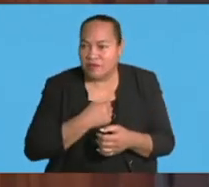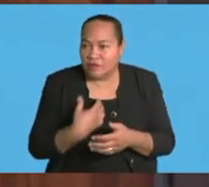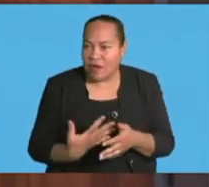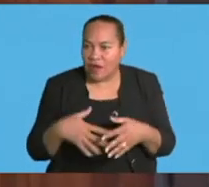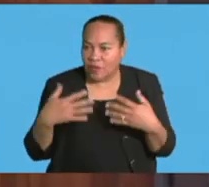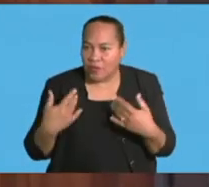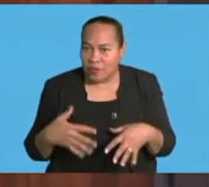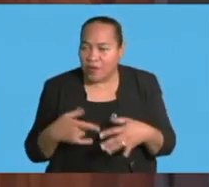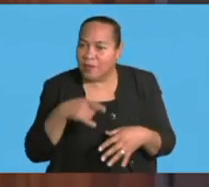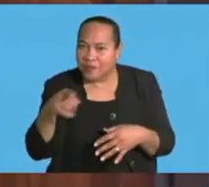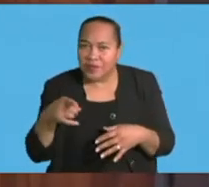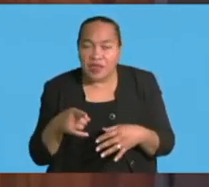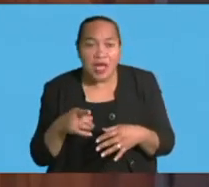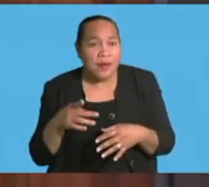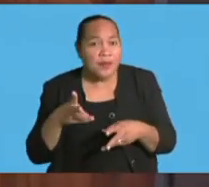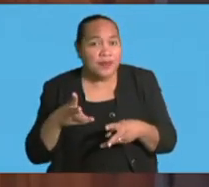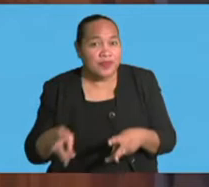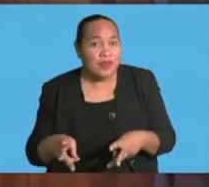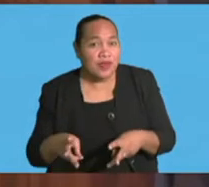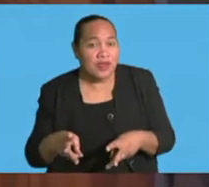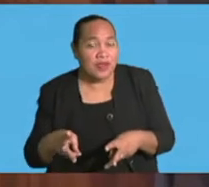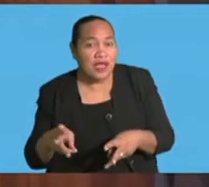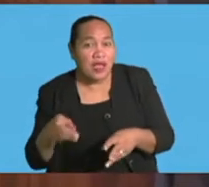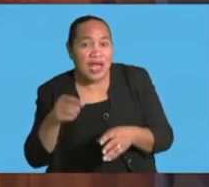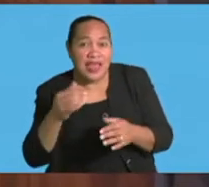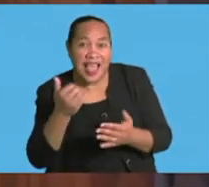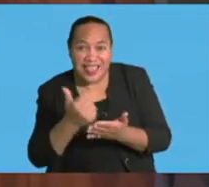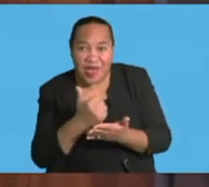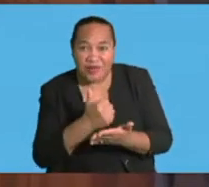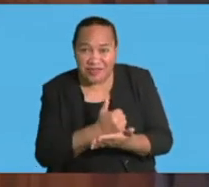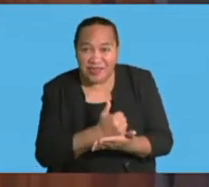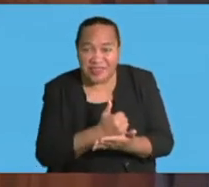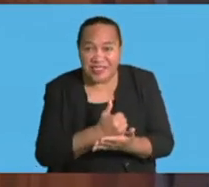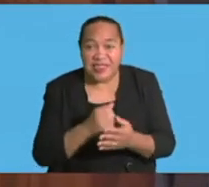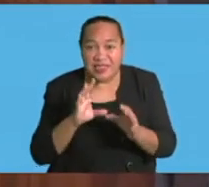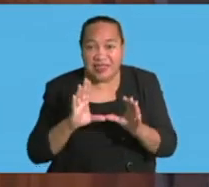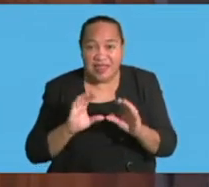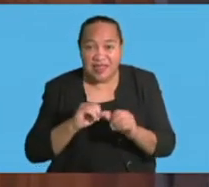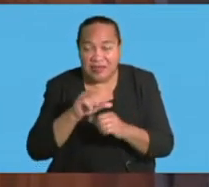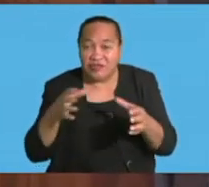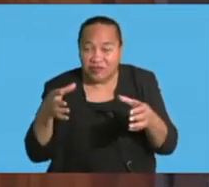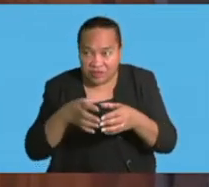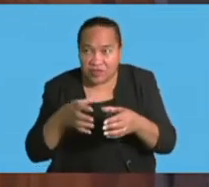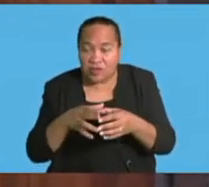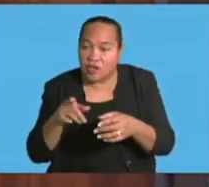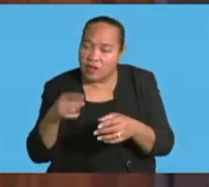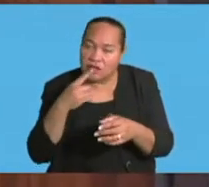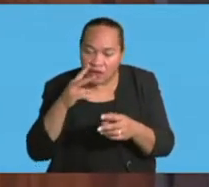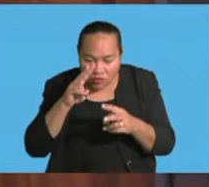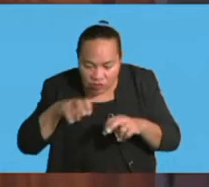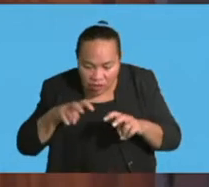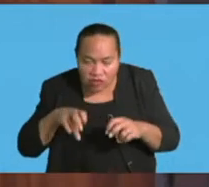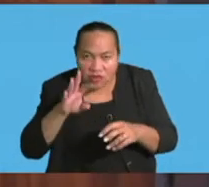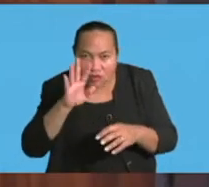Fiji Institute of Accountants have analyzed this budget. I quote, "This is a future-looking budget